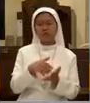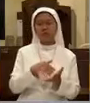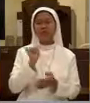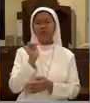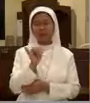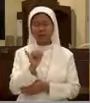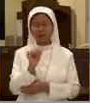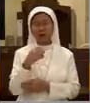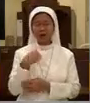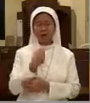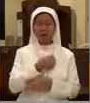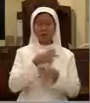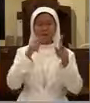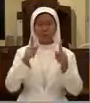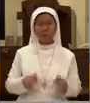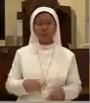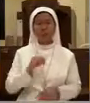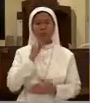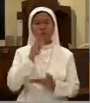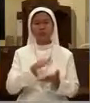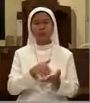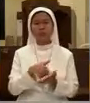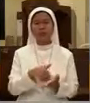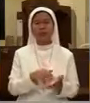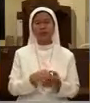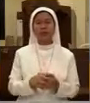is to make us aware